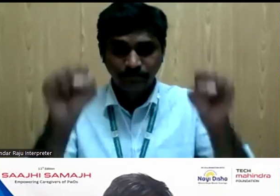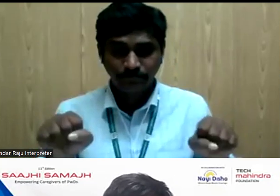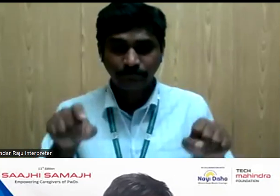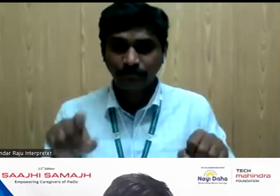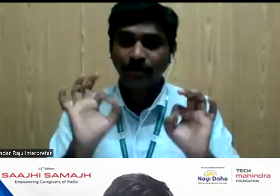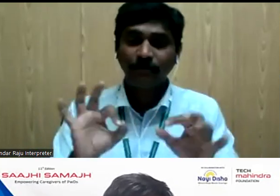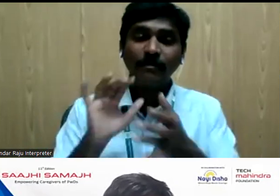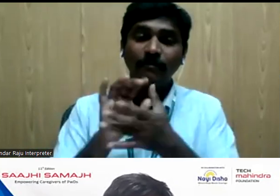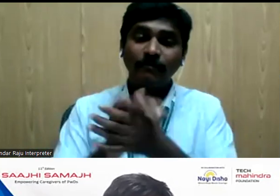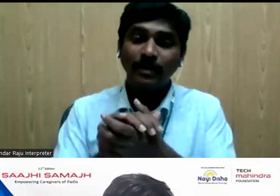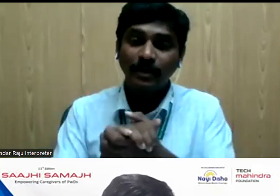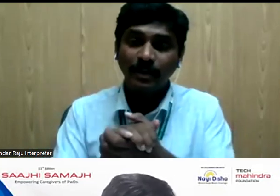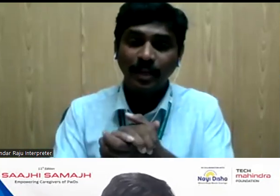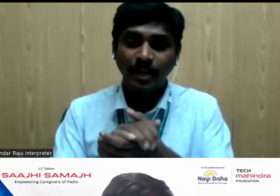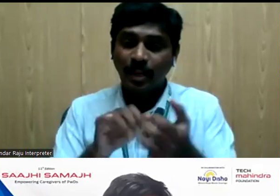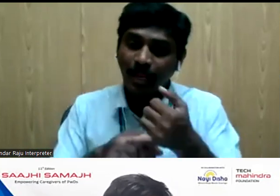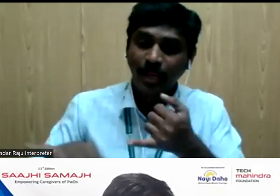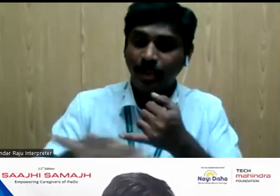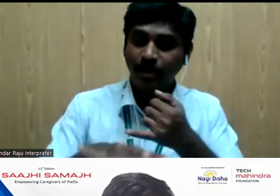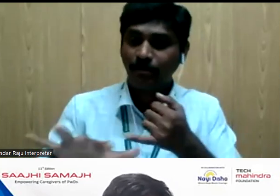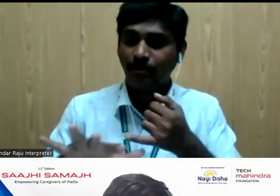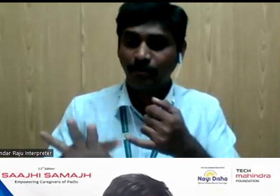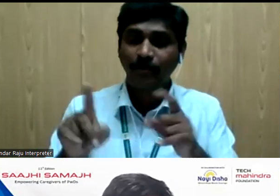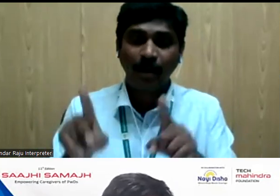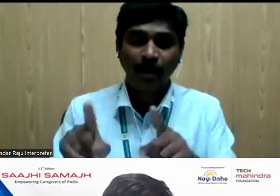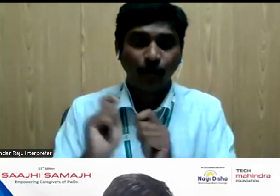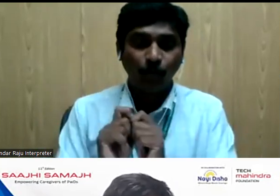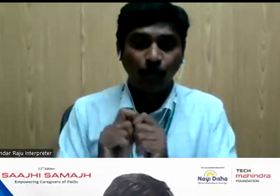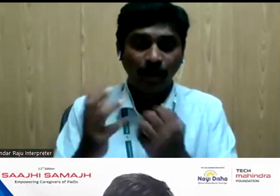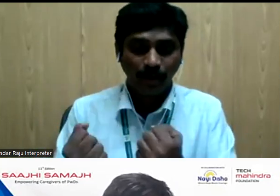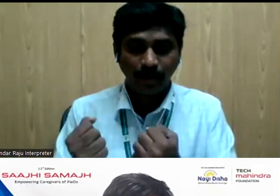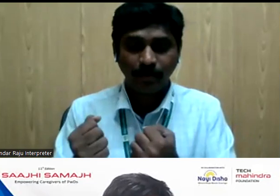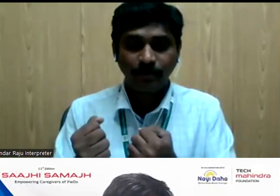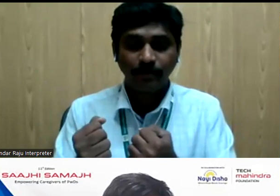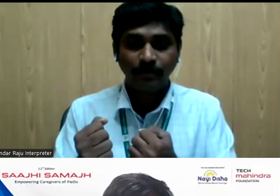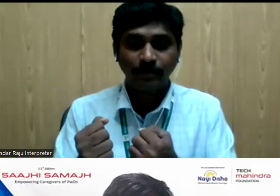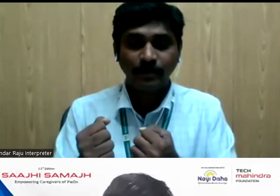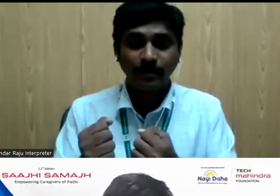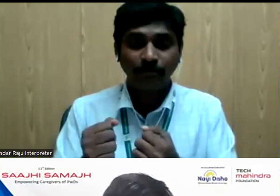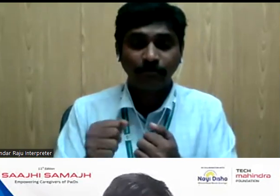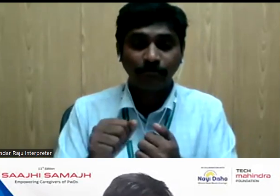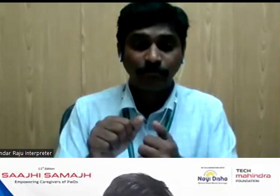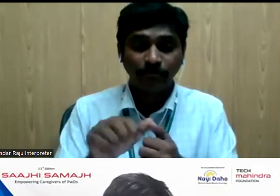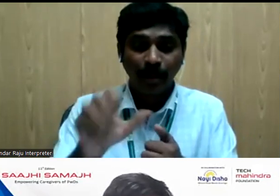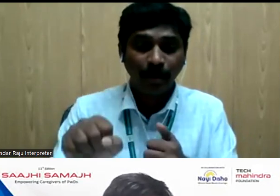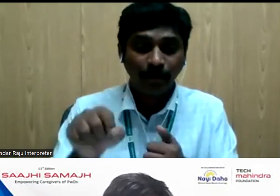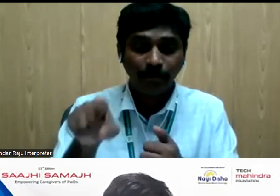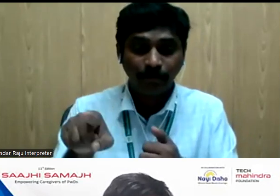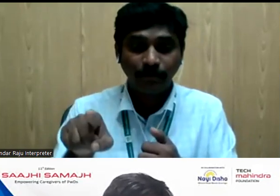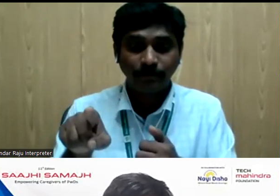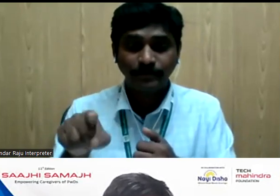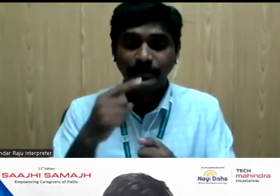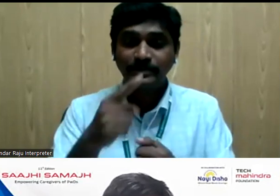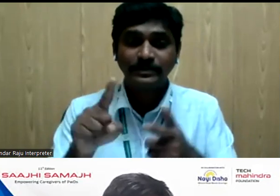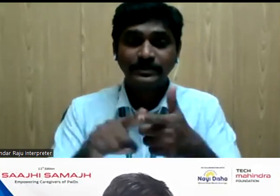user-friendly environment, actually. So we have a number of adaptive devices are there, as our respected Jayesh Ranjan sir